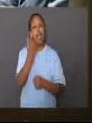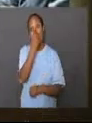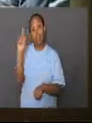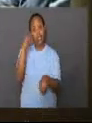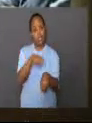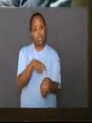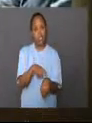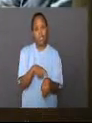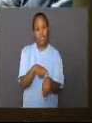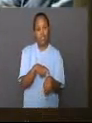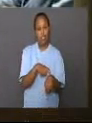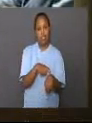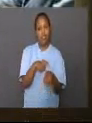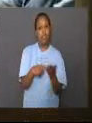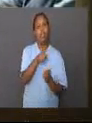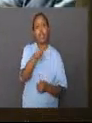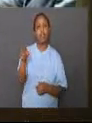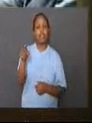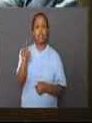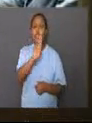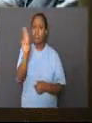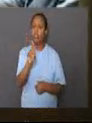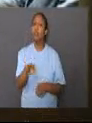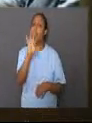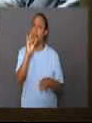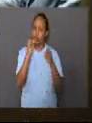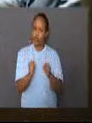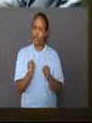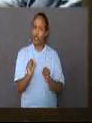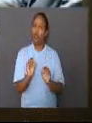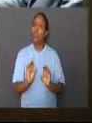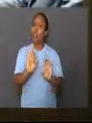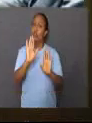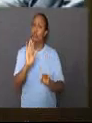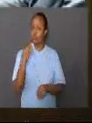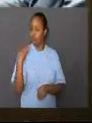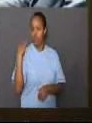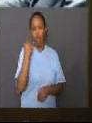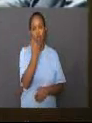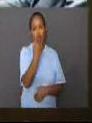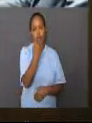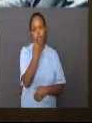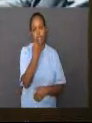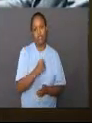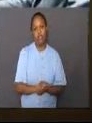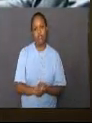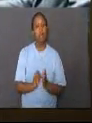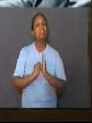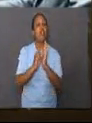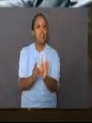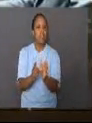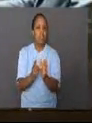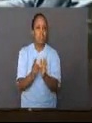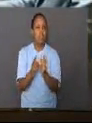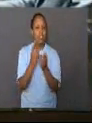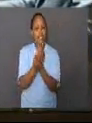Sometimes you will receive a benefit that is for you alone. For example,